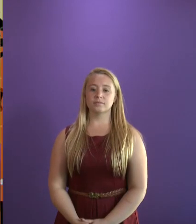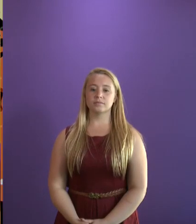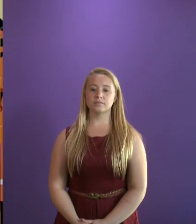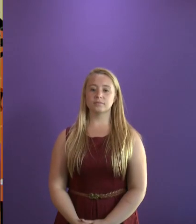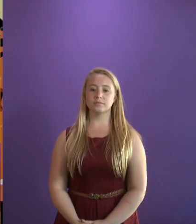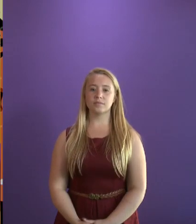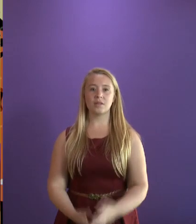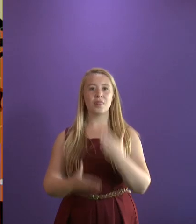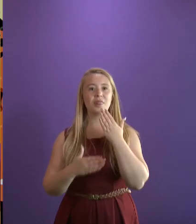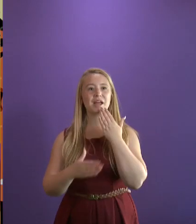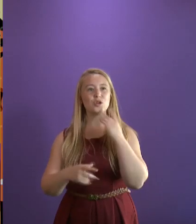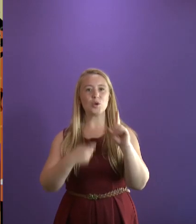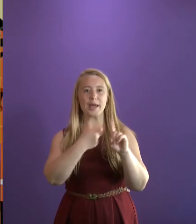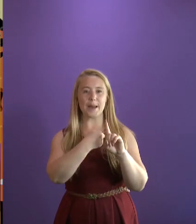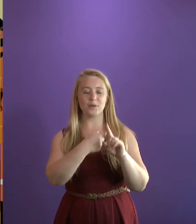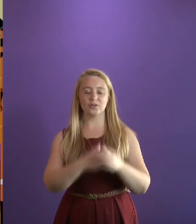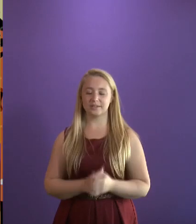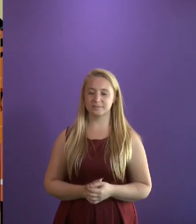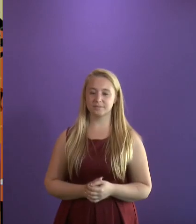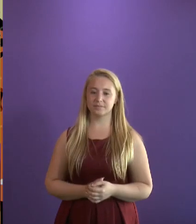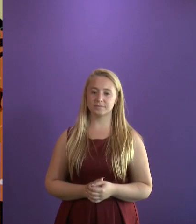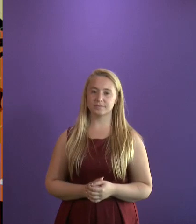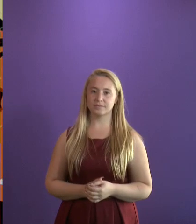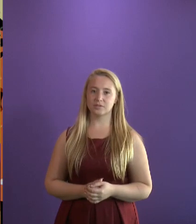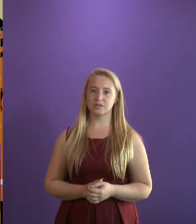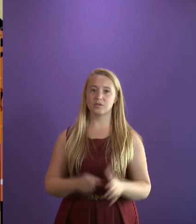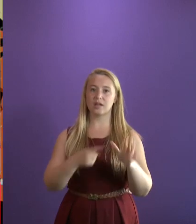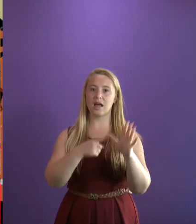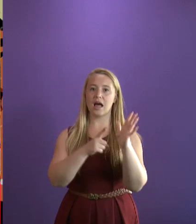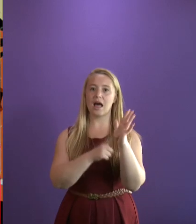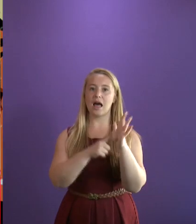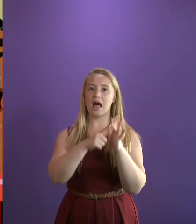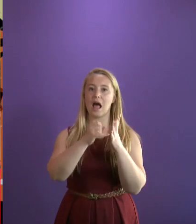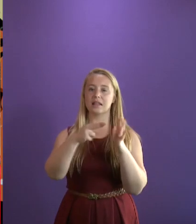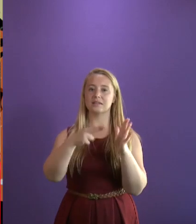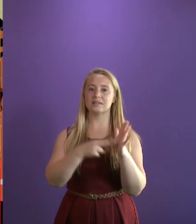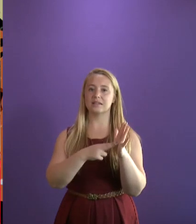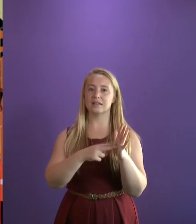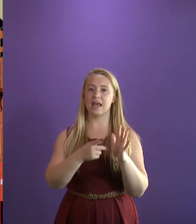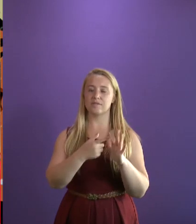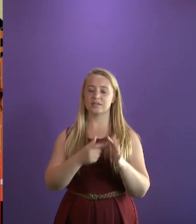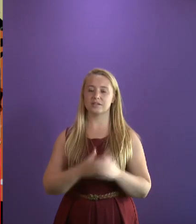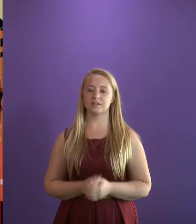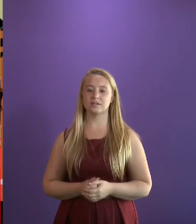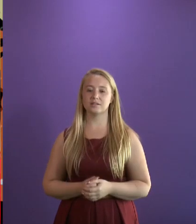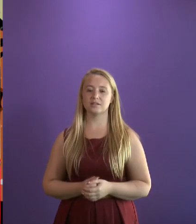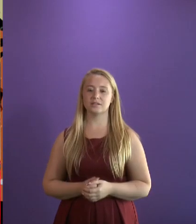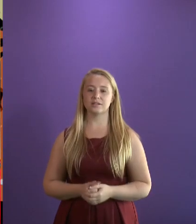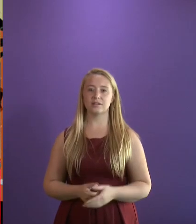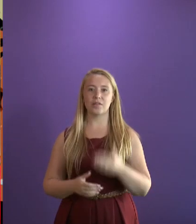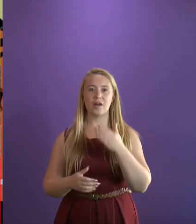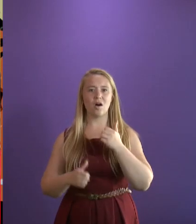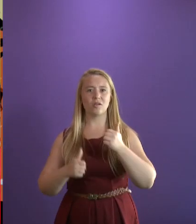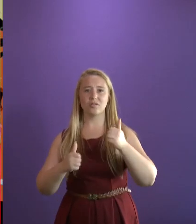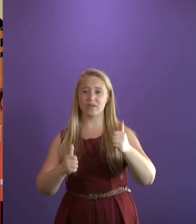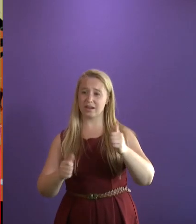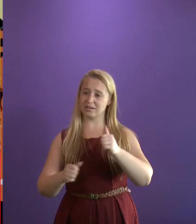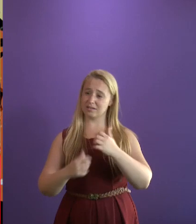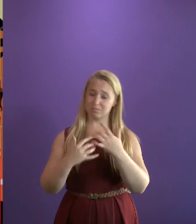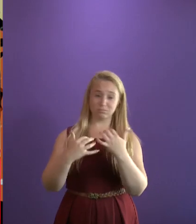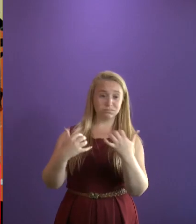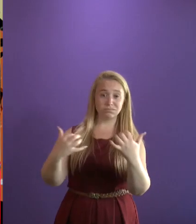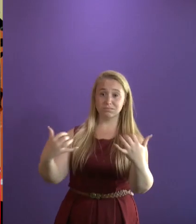Thanks very much, Kay Marie. Can I now invite Councillor Alison Everson? Thank you very much. And it really is a great picture in front of me today, looking out,